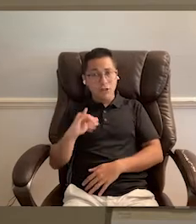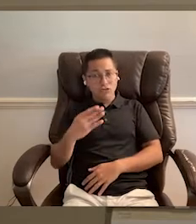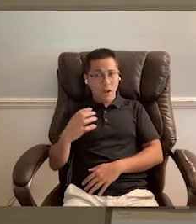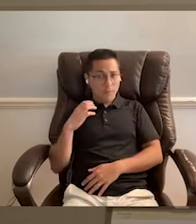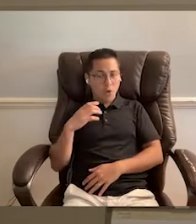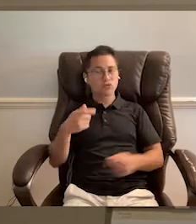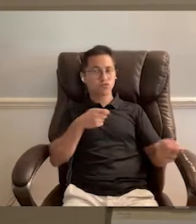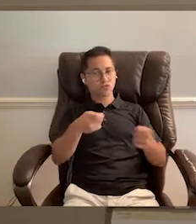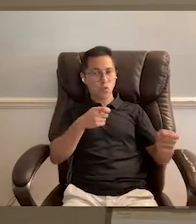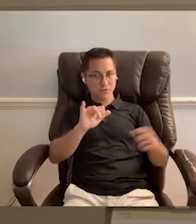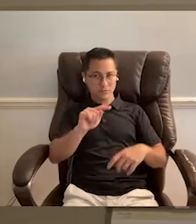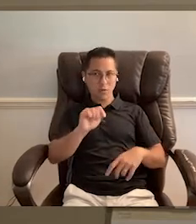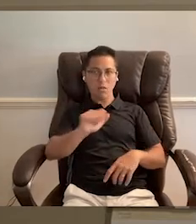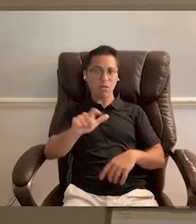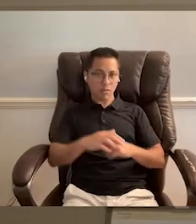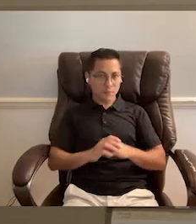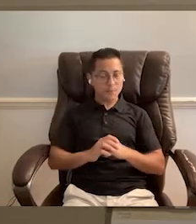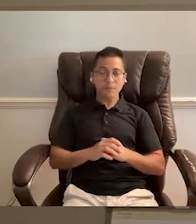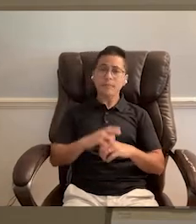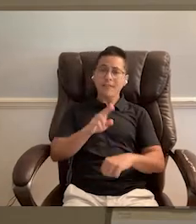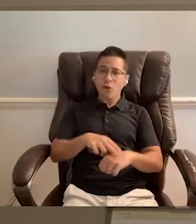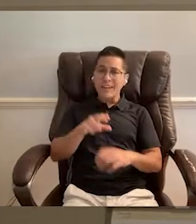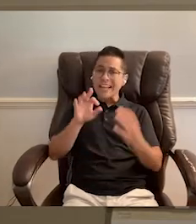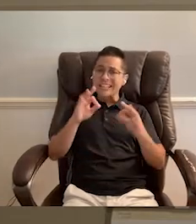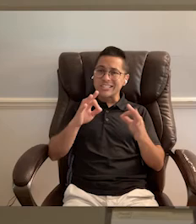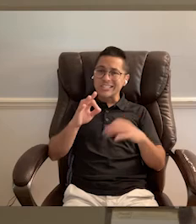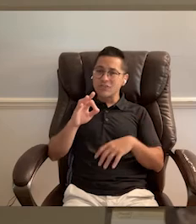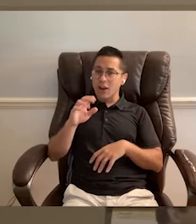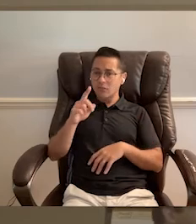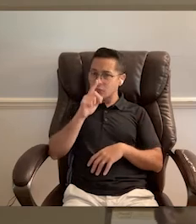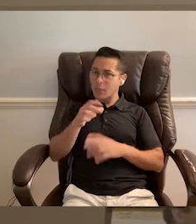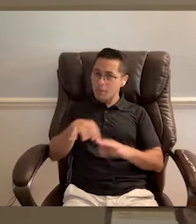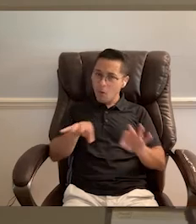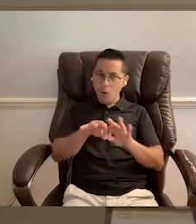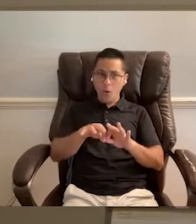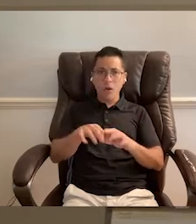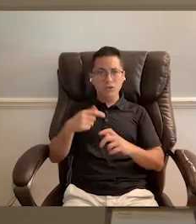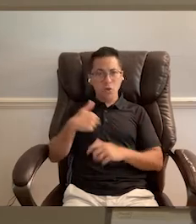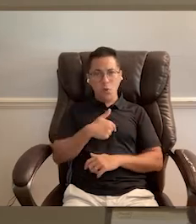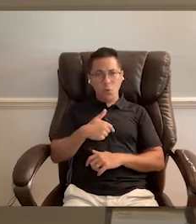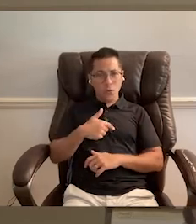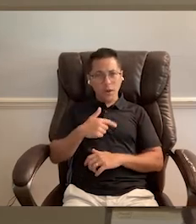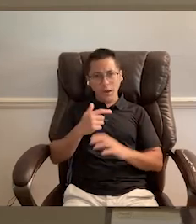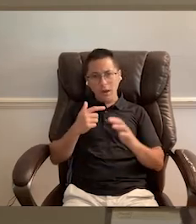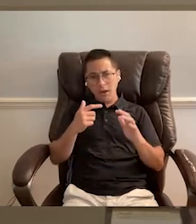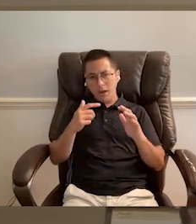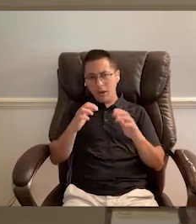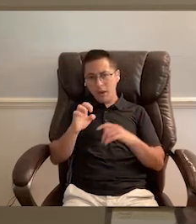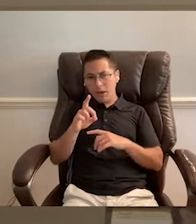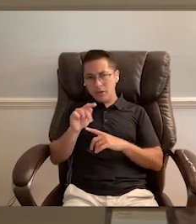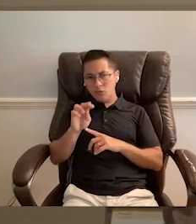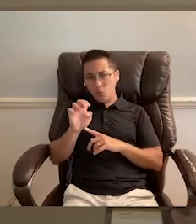And then some of the distractors that are going to Many see here. individuals with cognitive disabilities have fears or irritations that affect their job performance